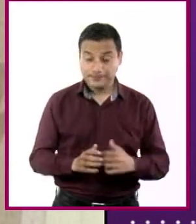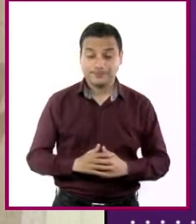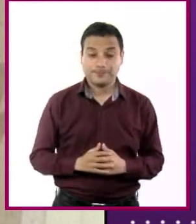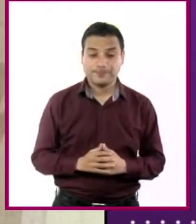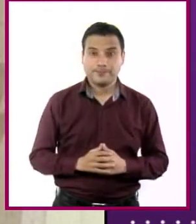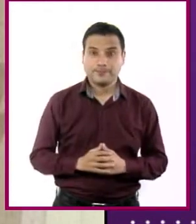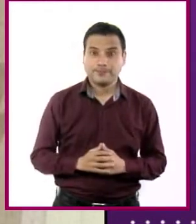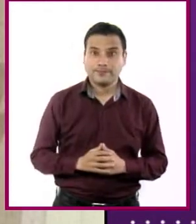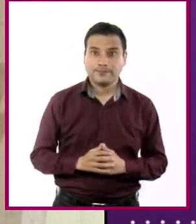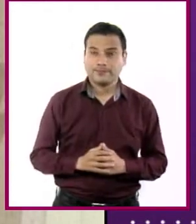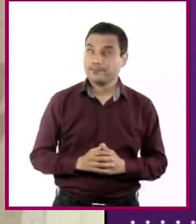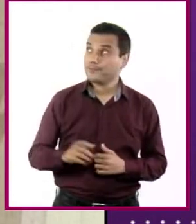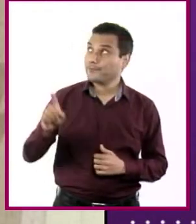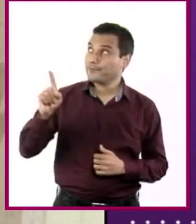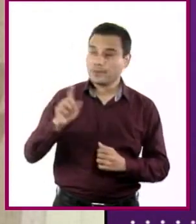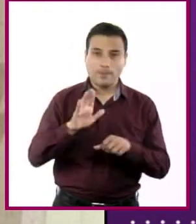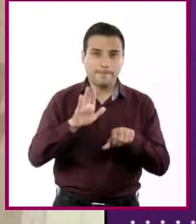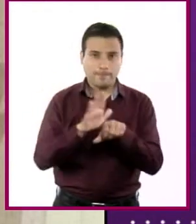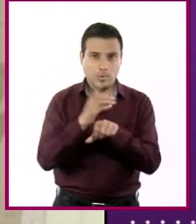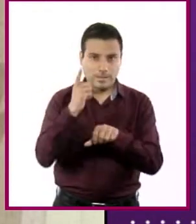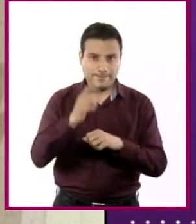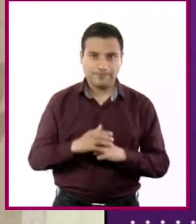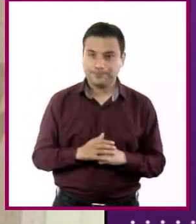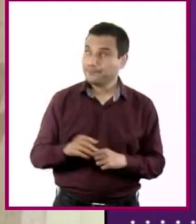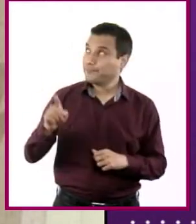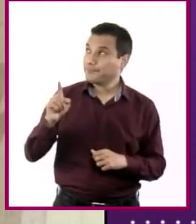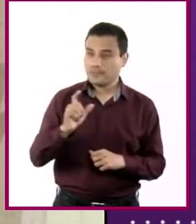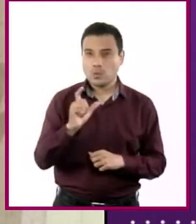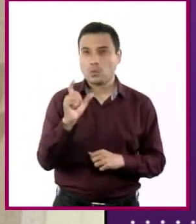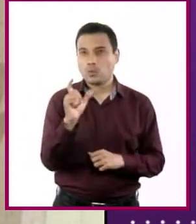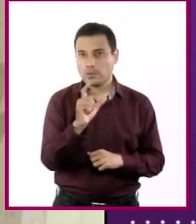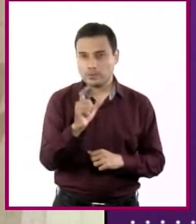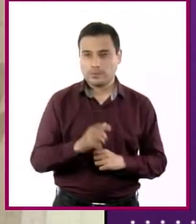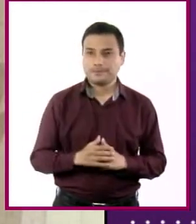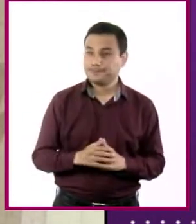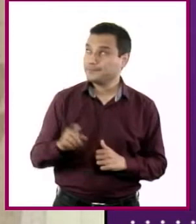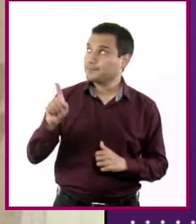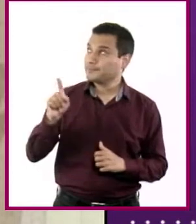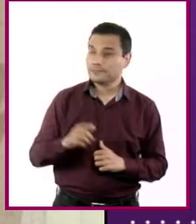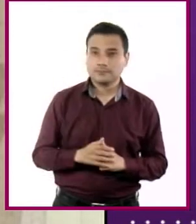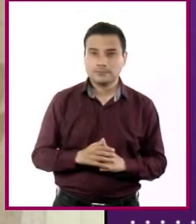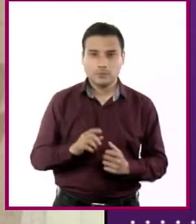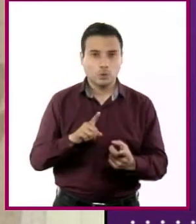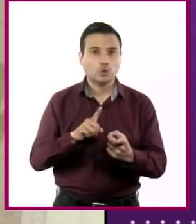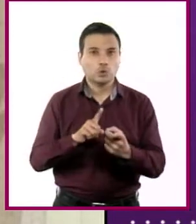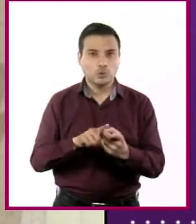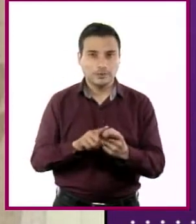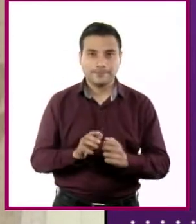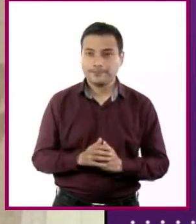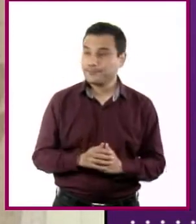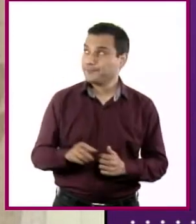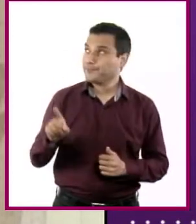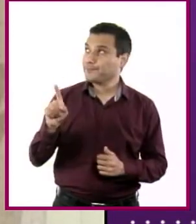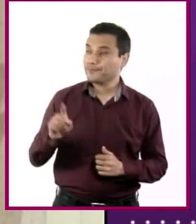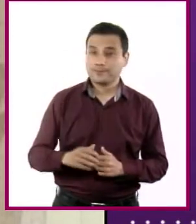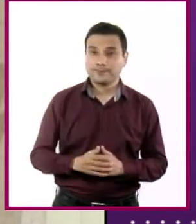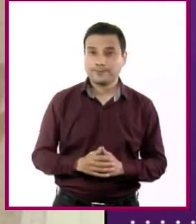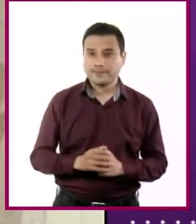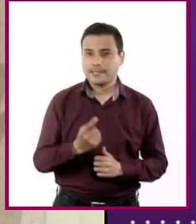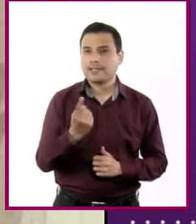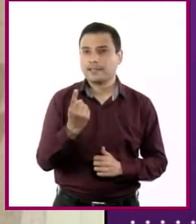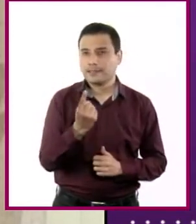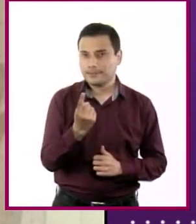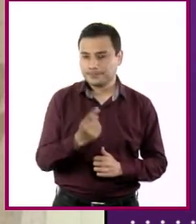Why significa por qué. When significa cuándo. Where significa dónde. What significa